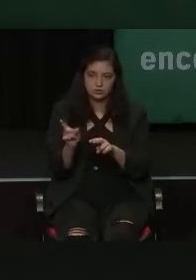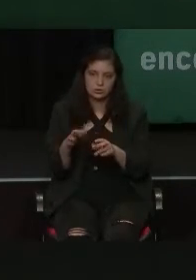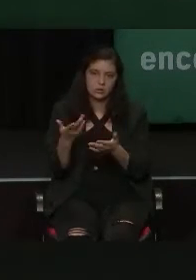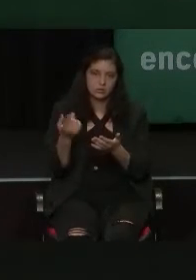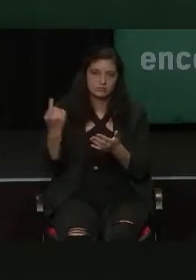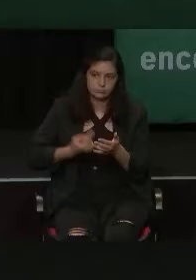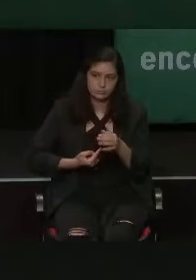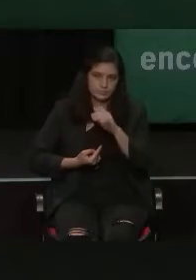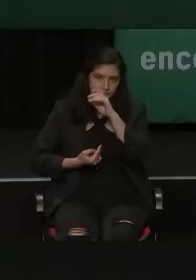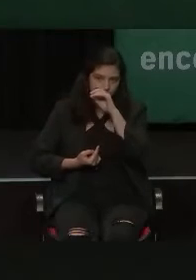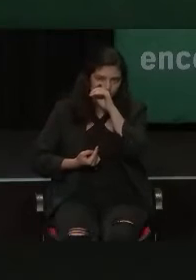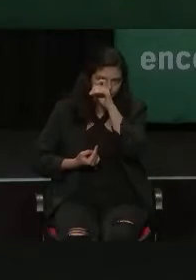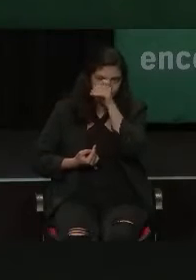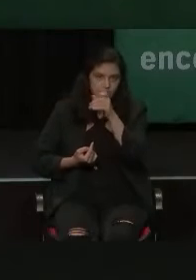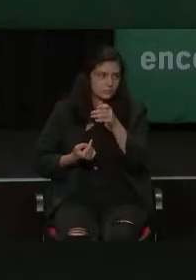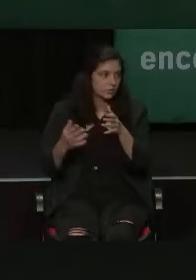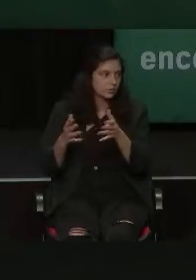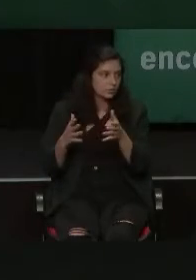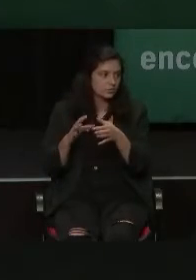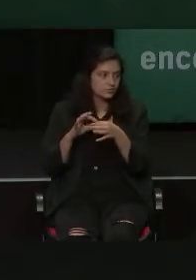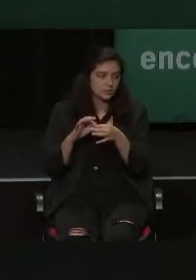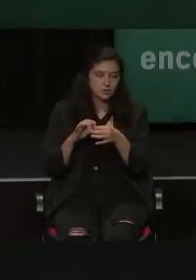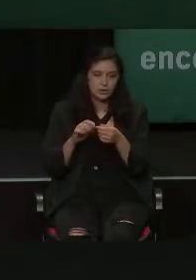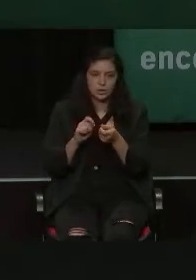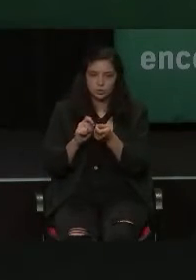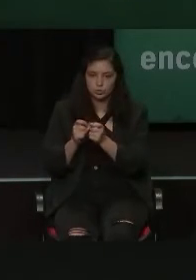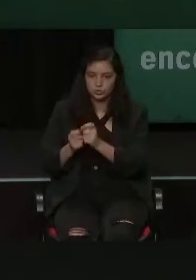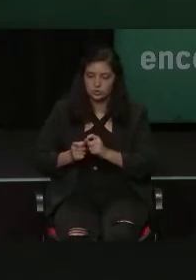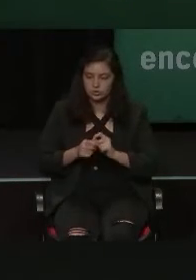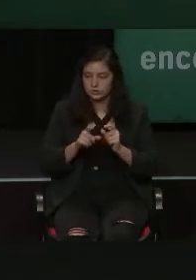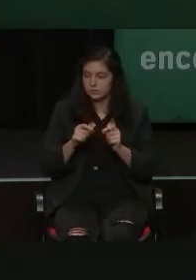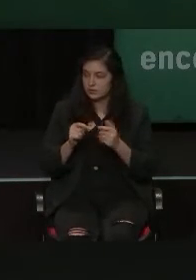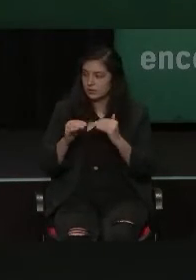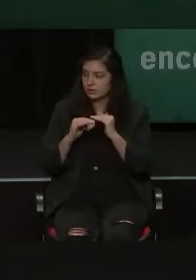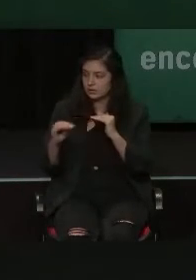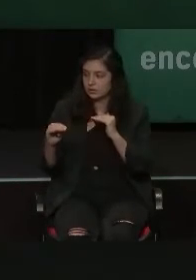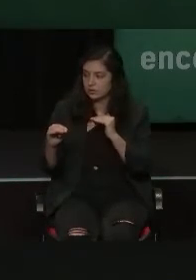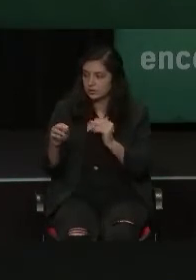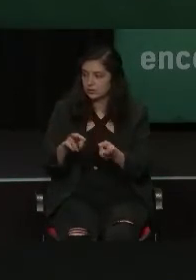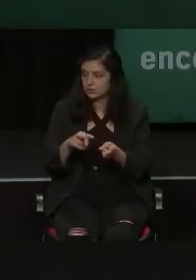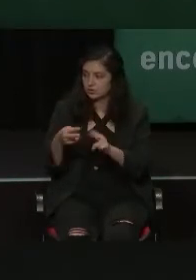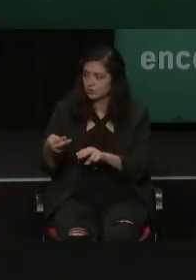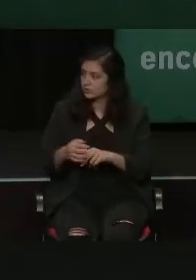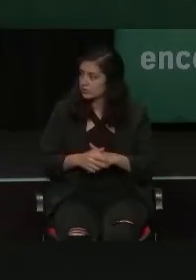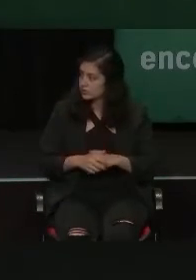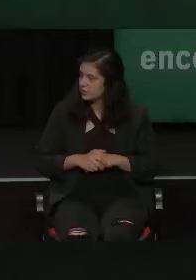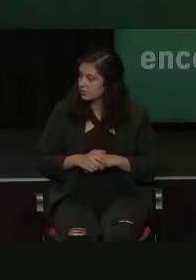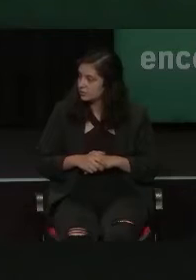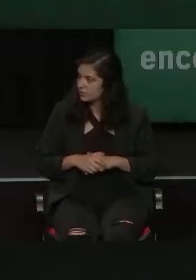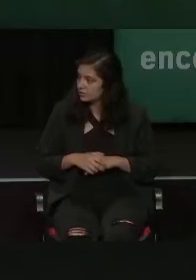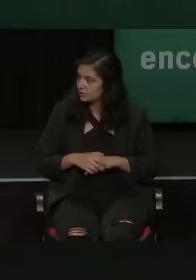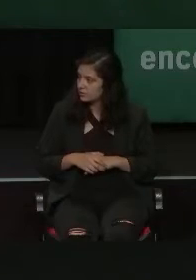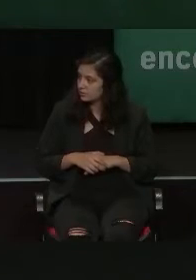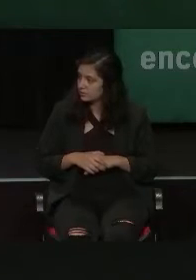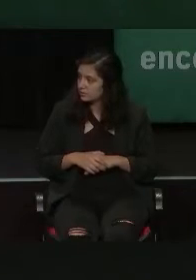is imposed mostly for mutations and horizontal gene transfers. Considering